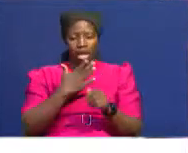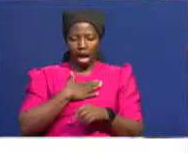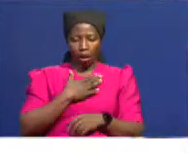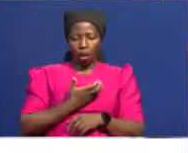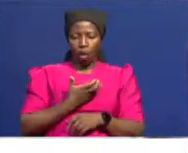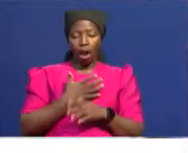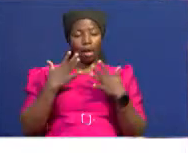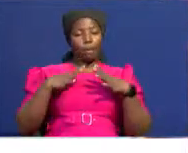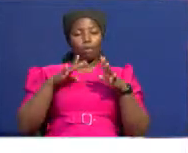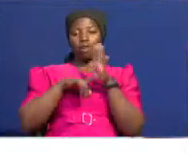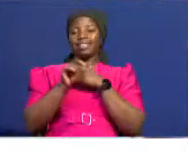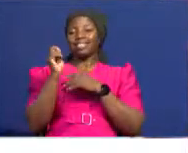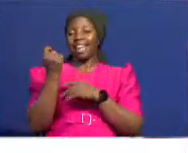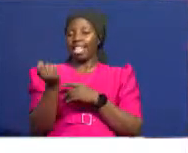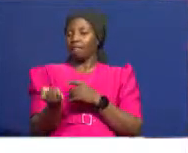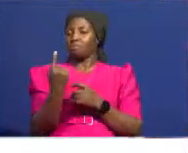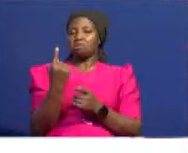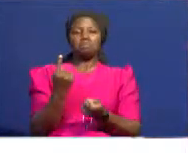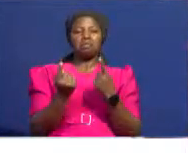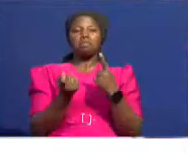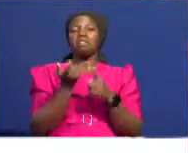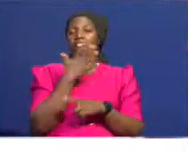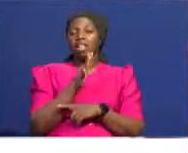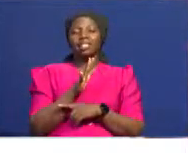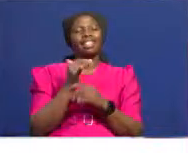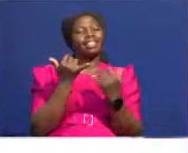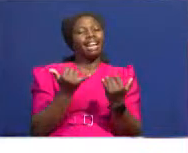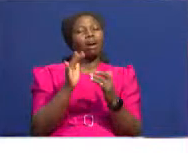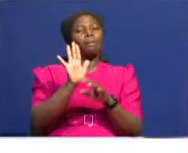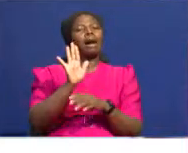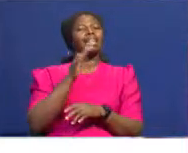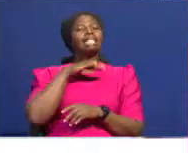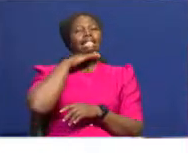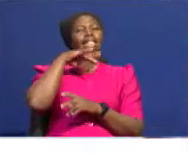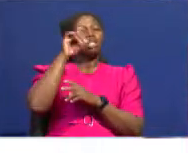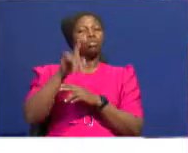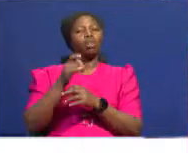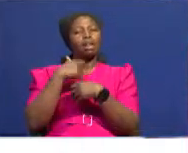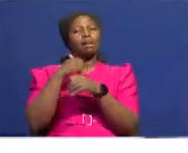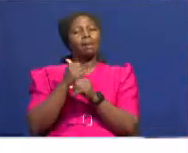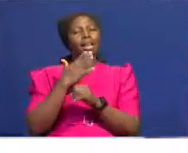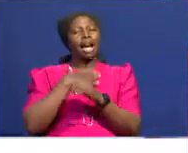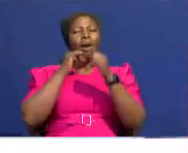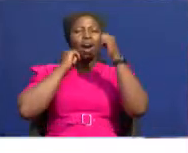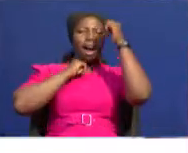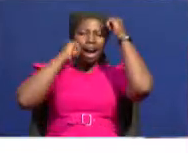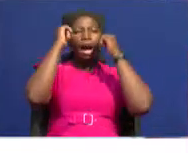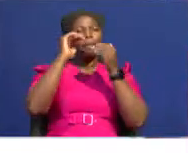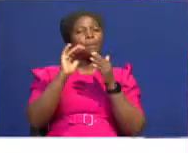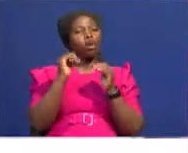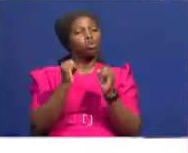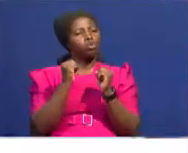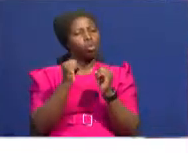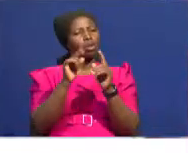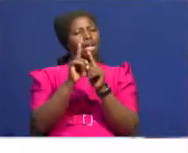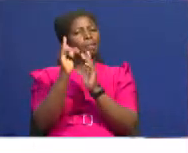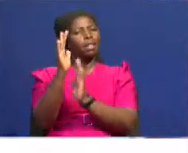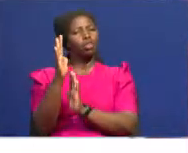death should strengthen the resolve of our forces and our security